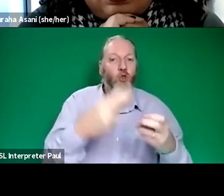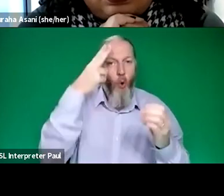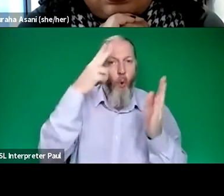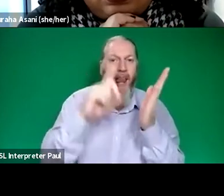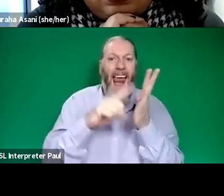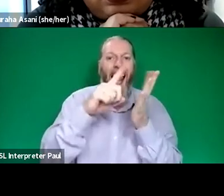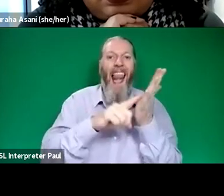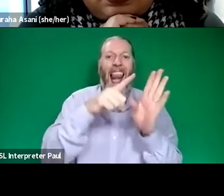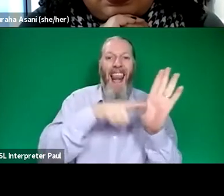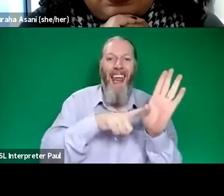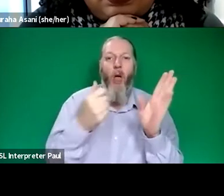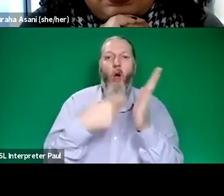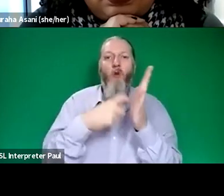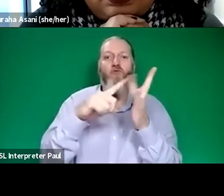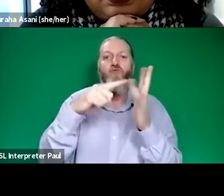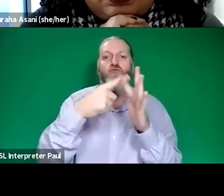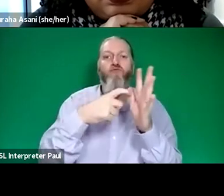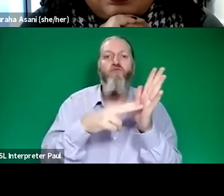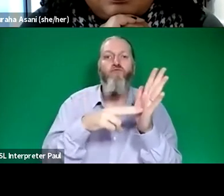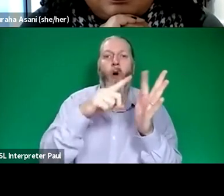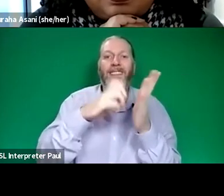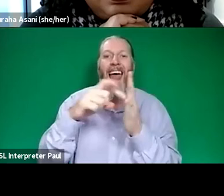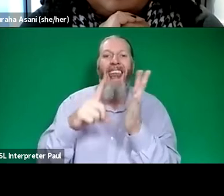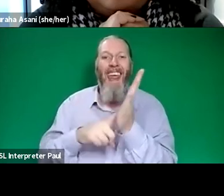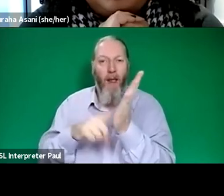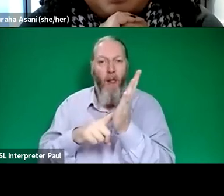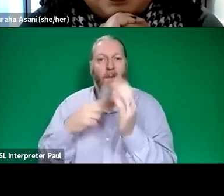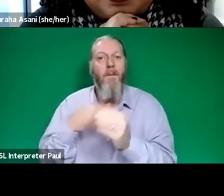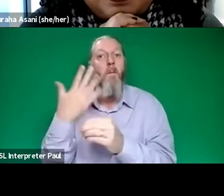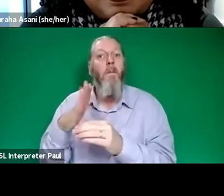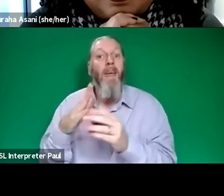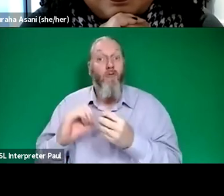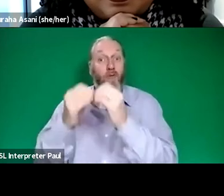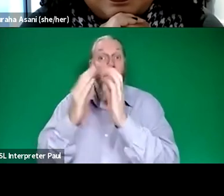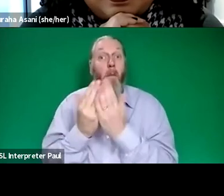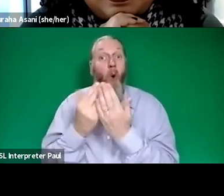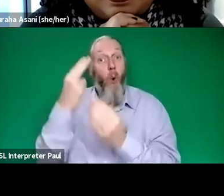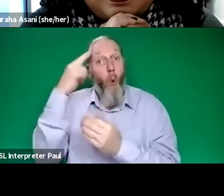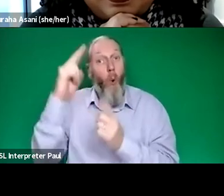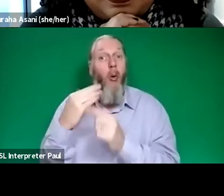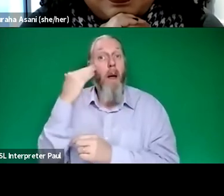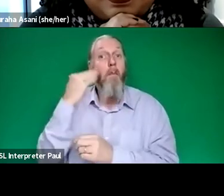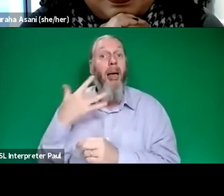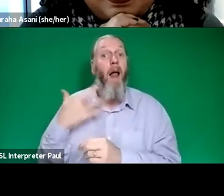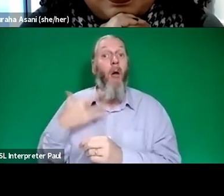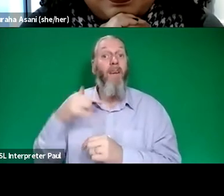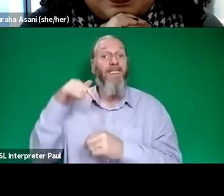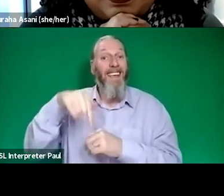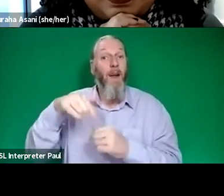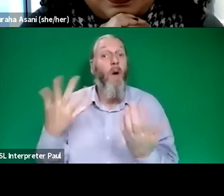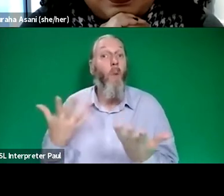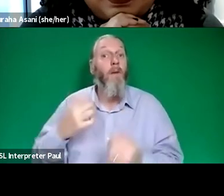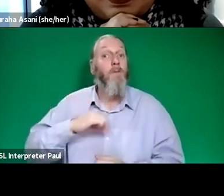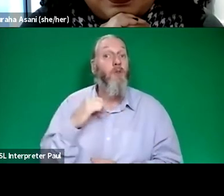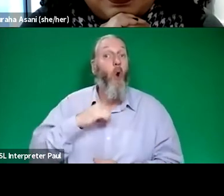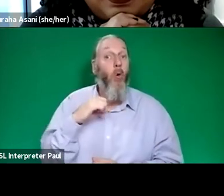So we've been working on a book called Black Out Here, Black Lives in Scotland, which should be out next year. And that's involved a mixture of interviews, archive-based